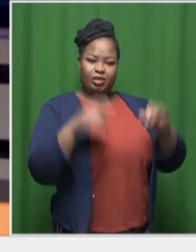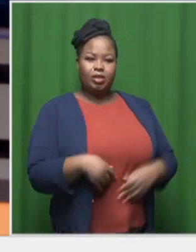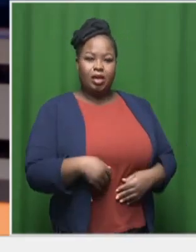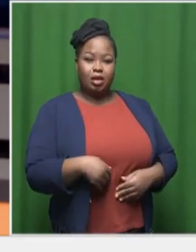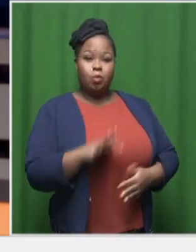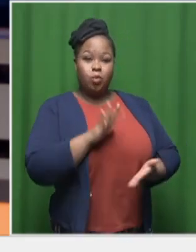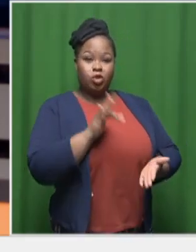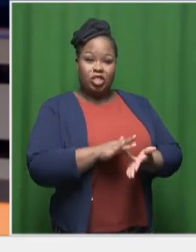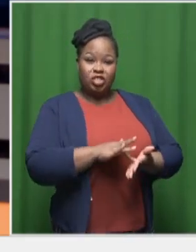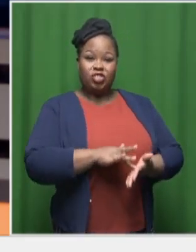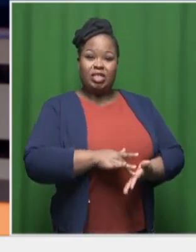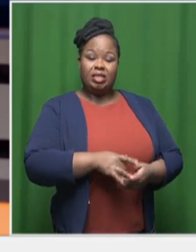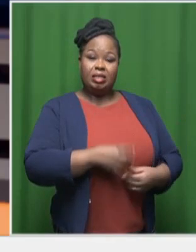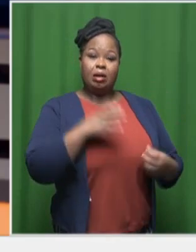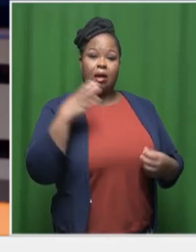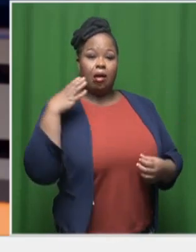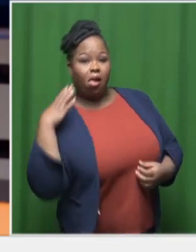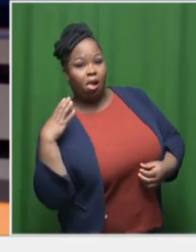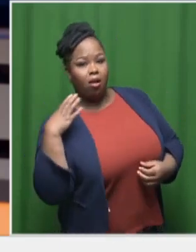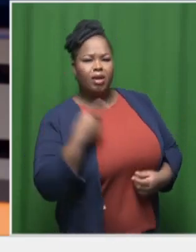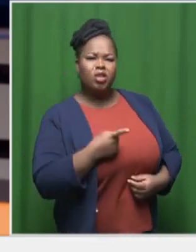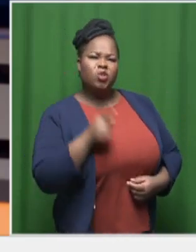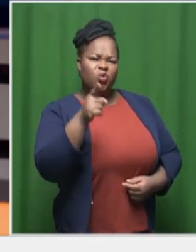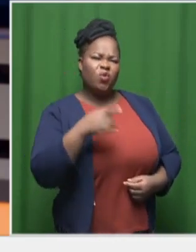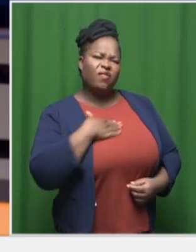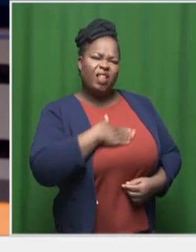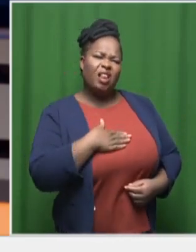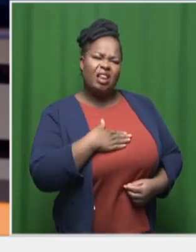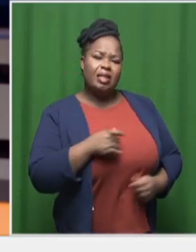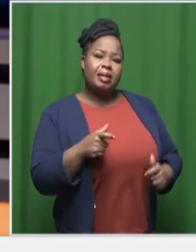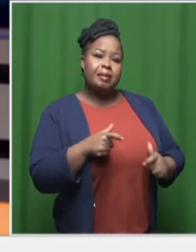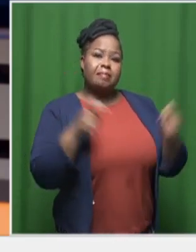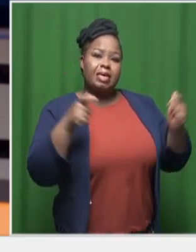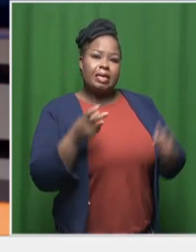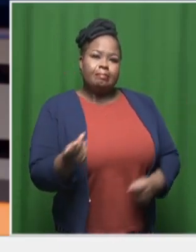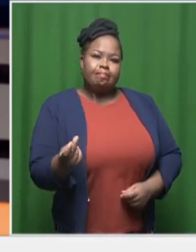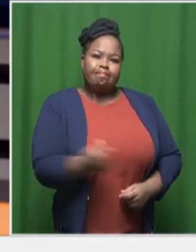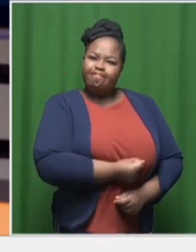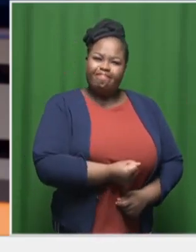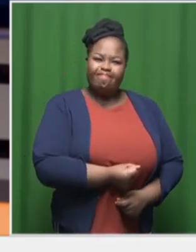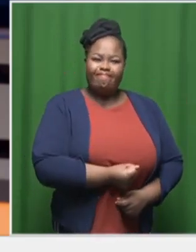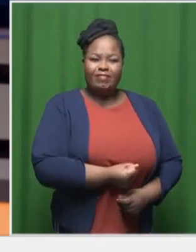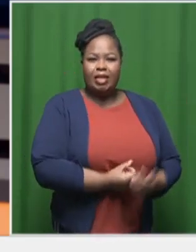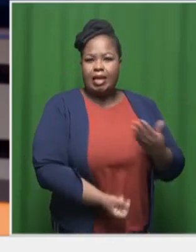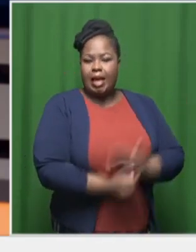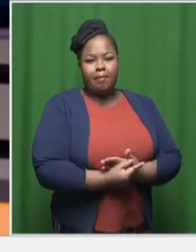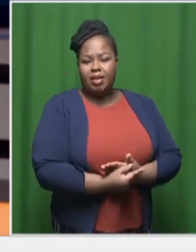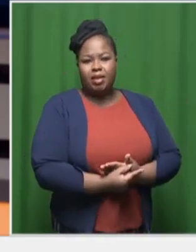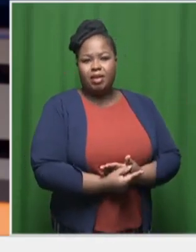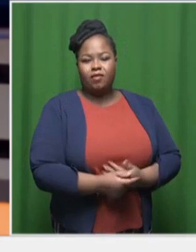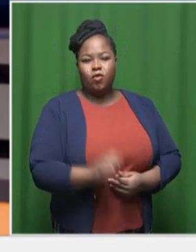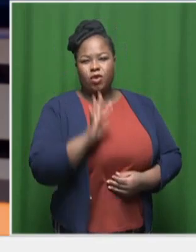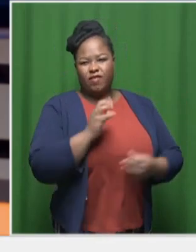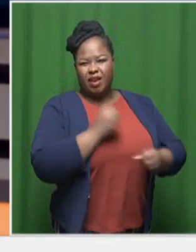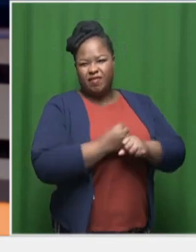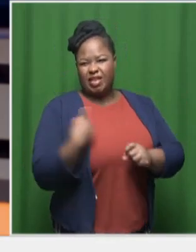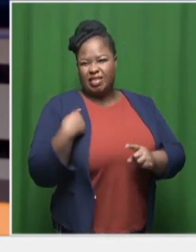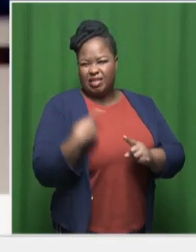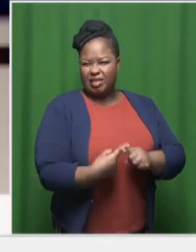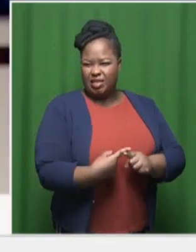say is your biggest regret over the 5 years in terms of how things played out over that